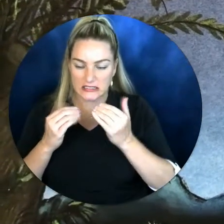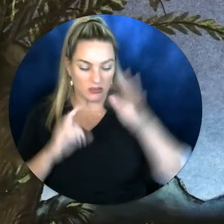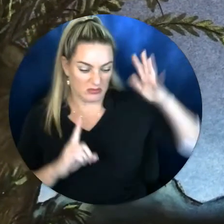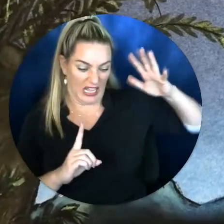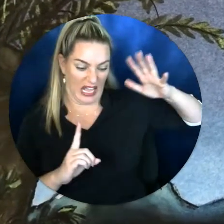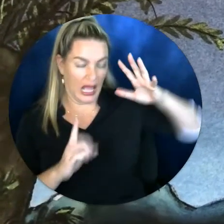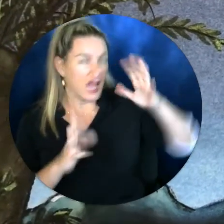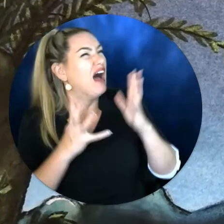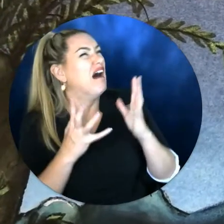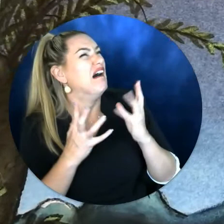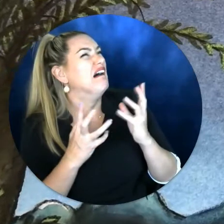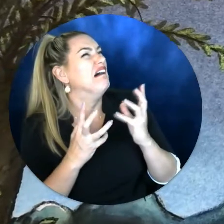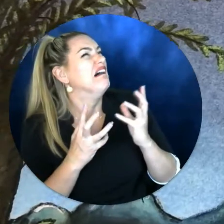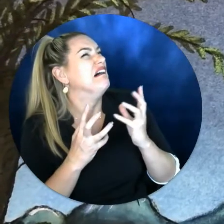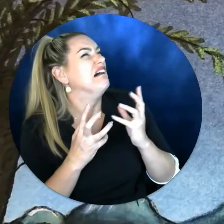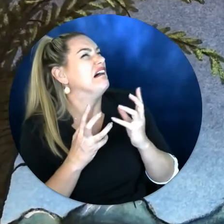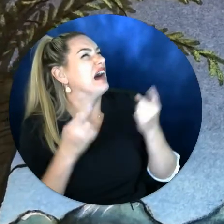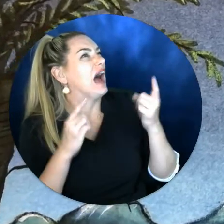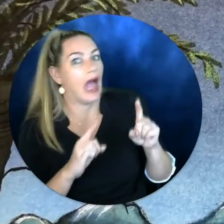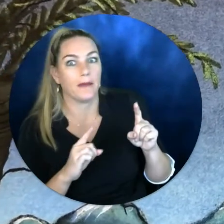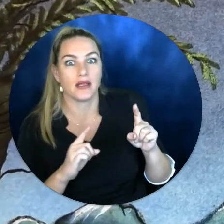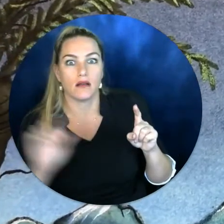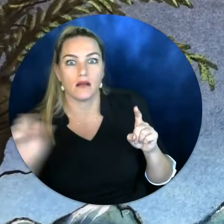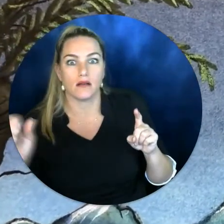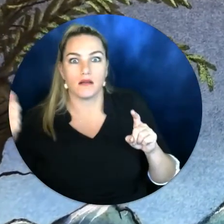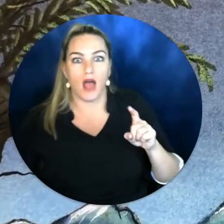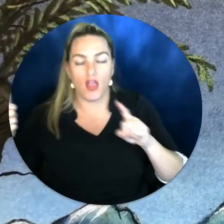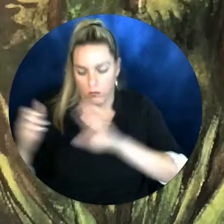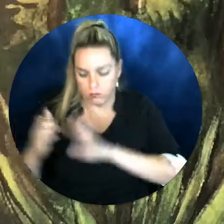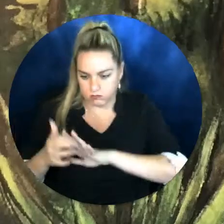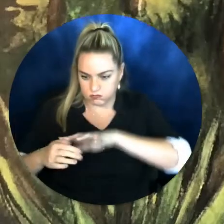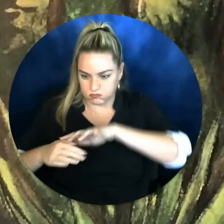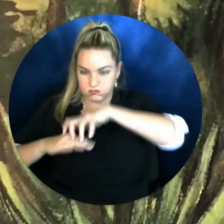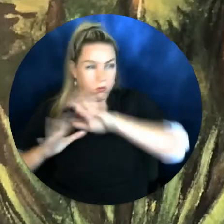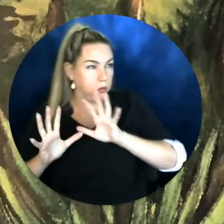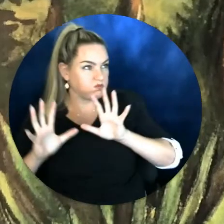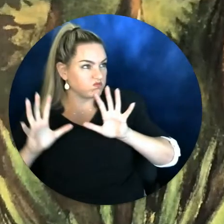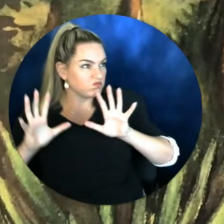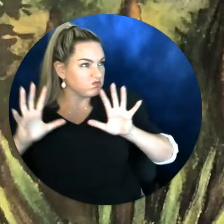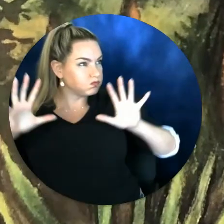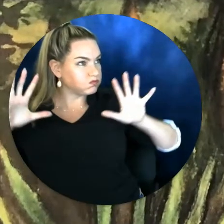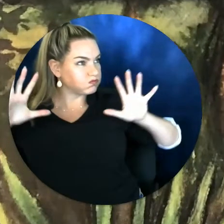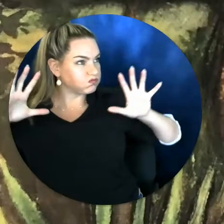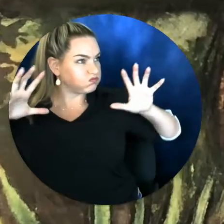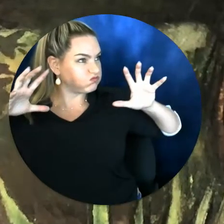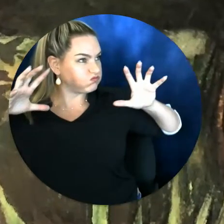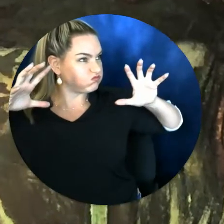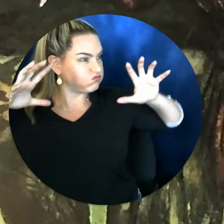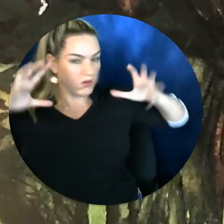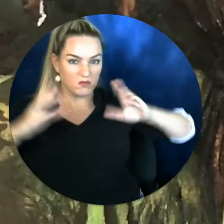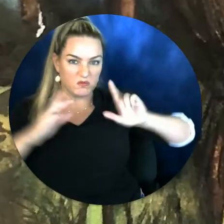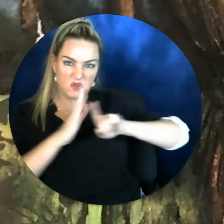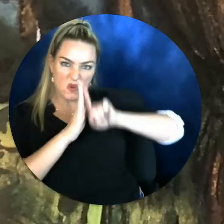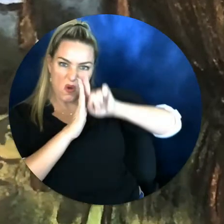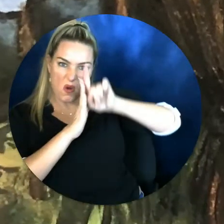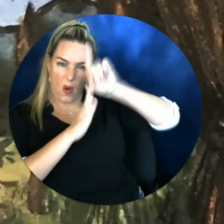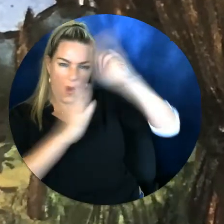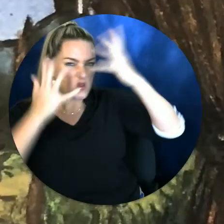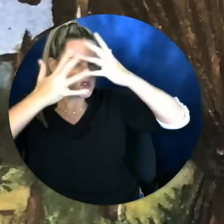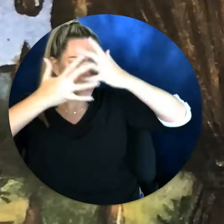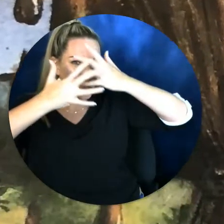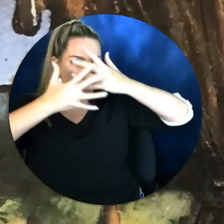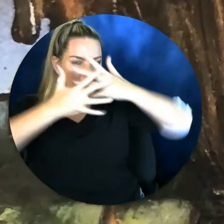begin on his feast, from out of a ditch rose a horrible beast. It was tall,